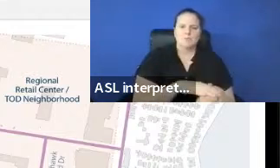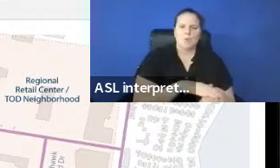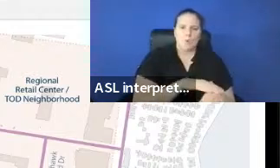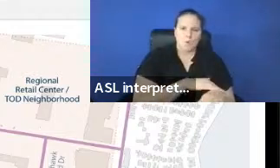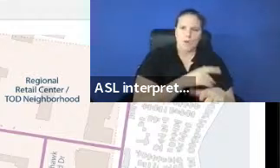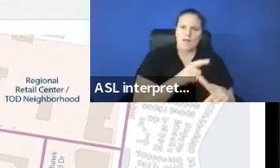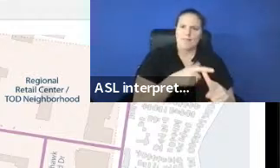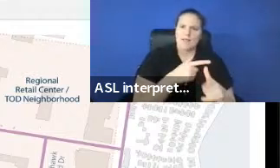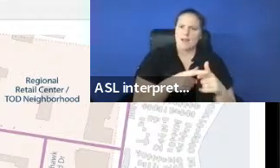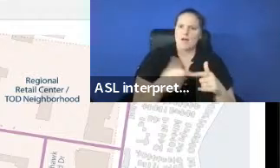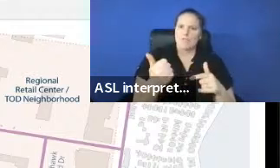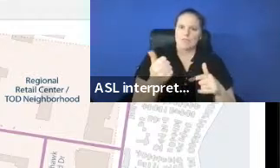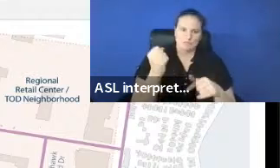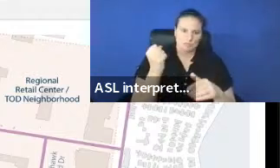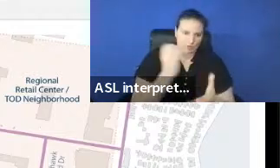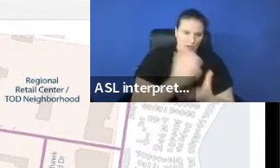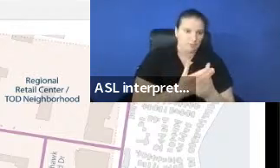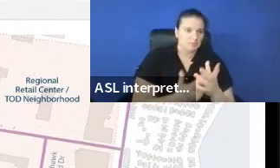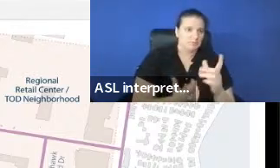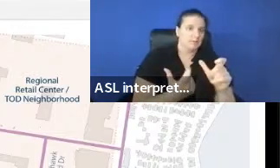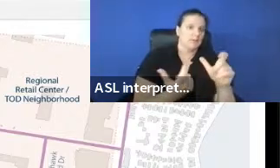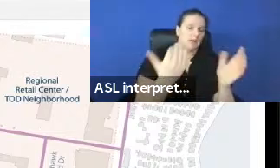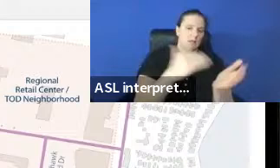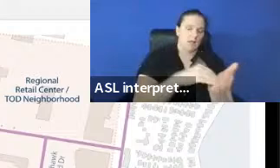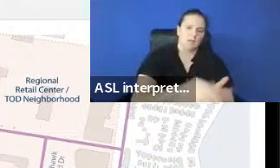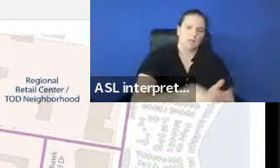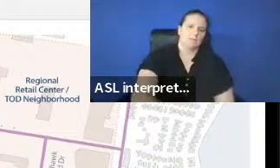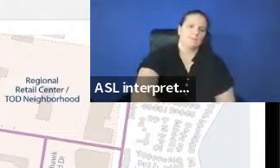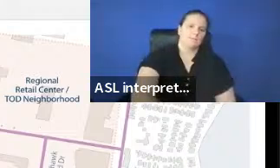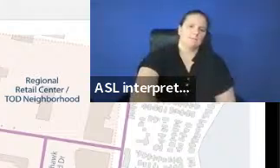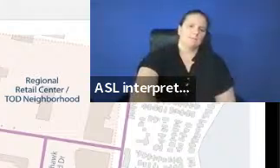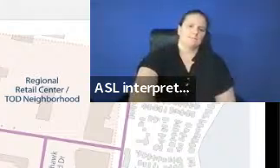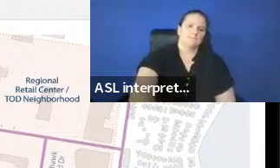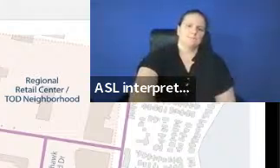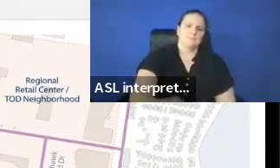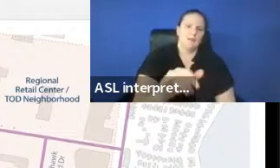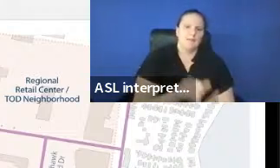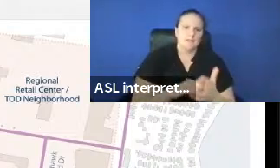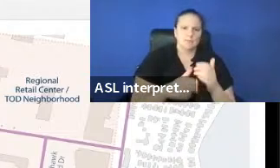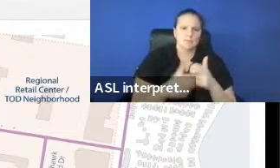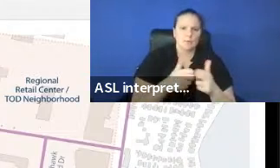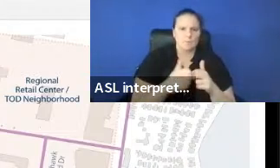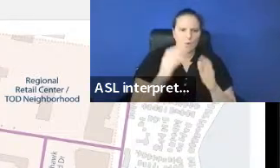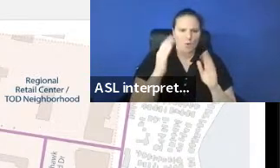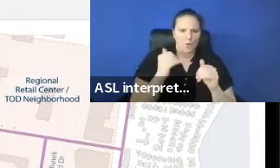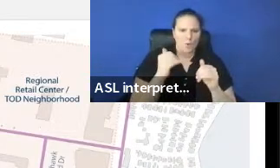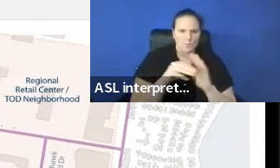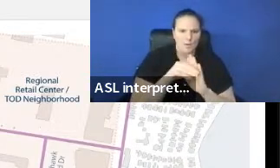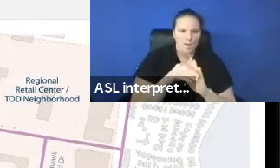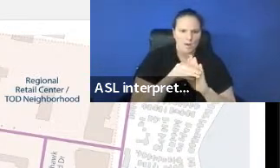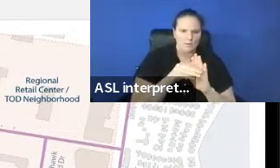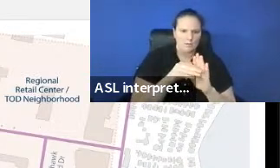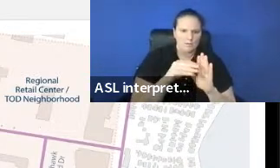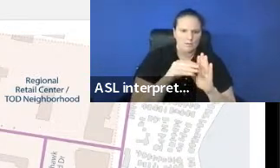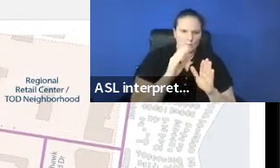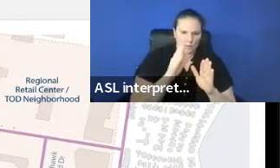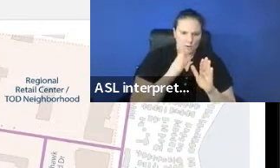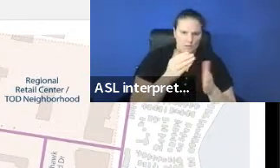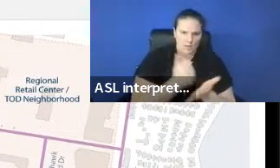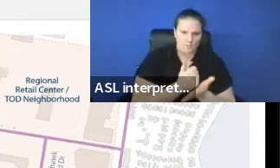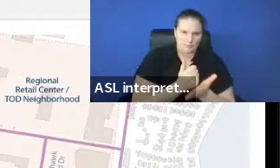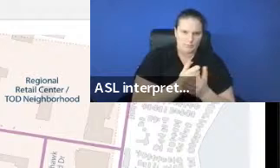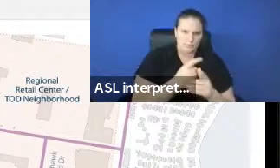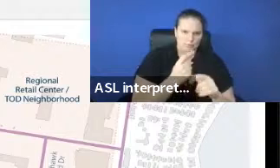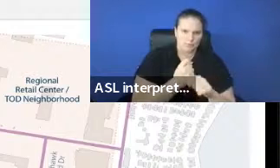you have another stop and you're going up to speed again. So that's a problem. Hopefully the modeling will account for the trucks being so much